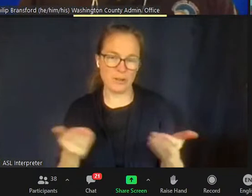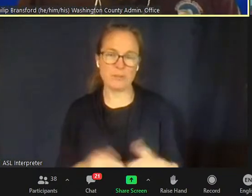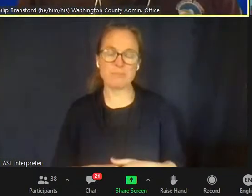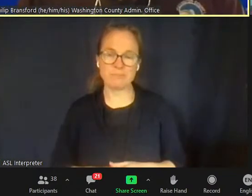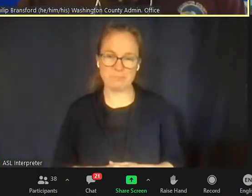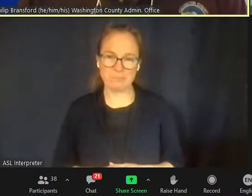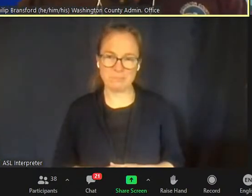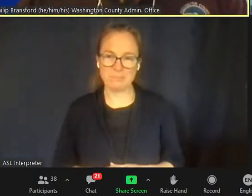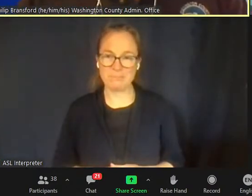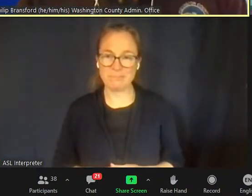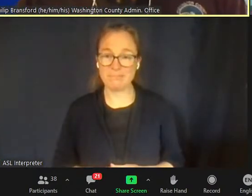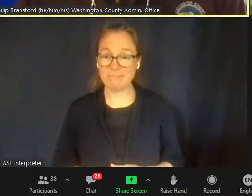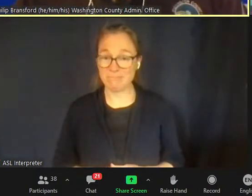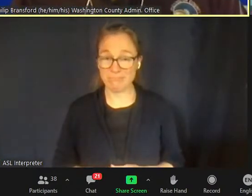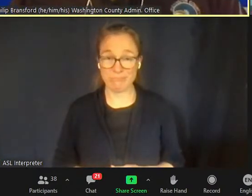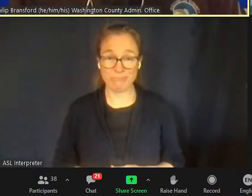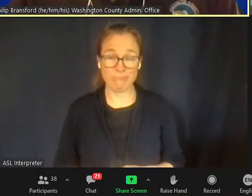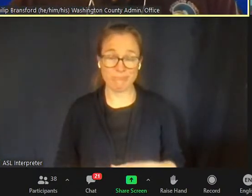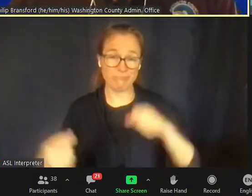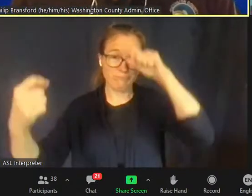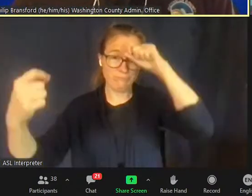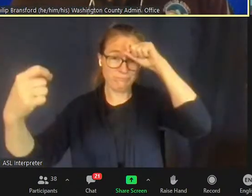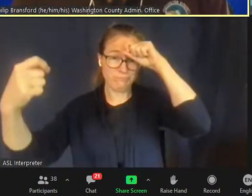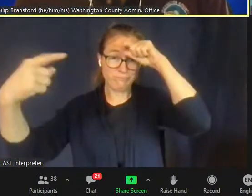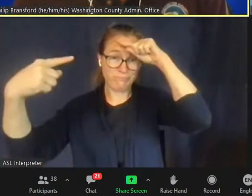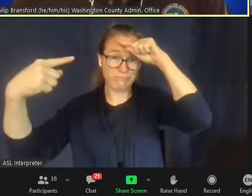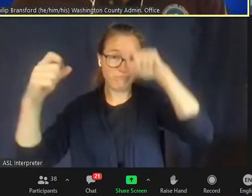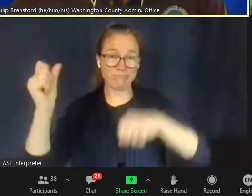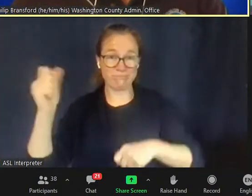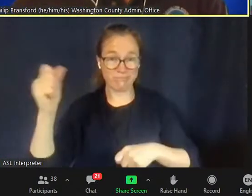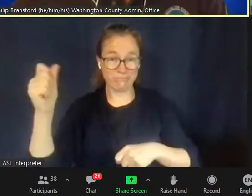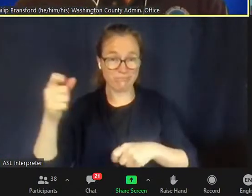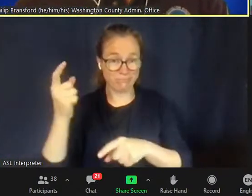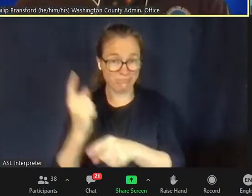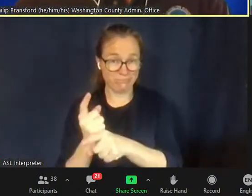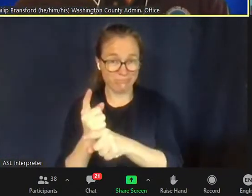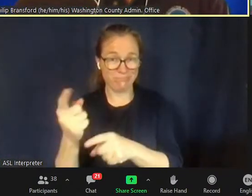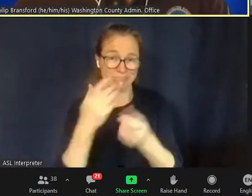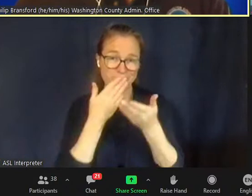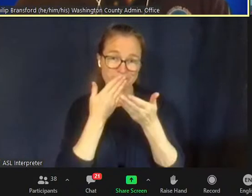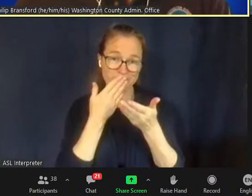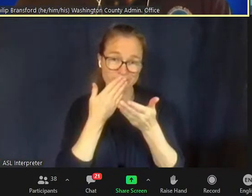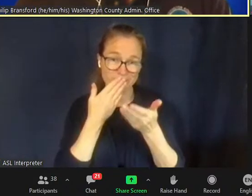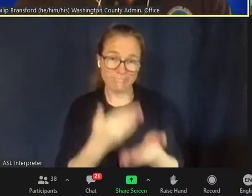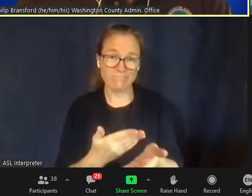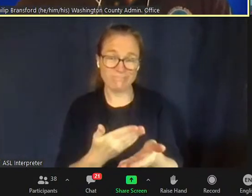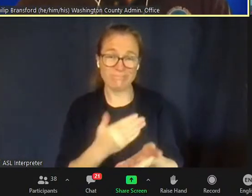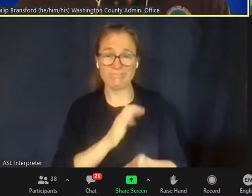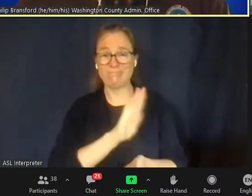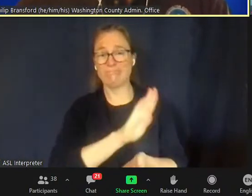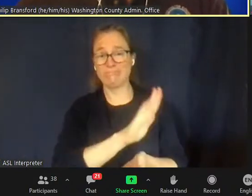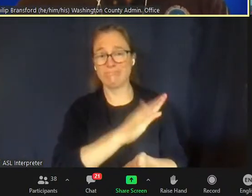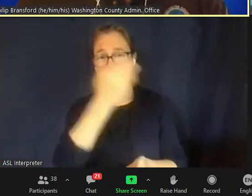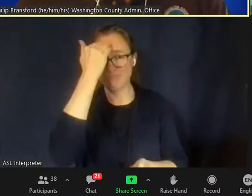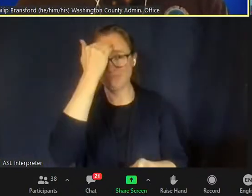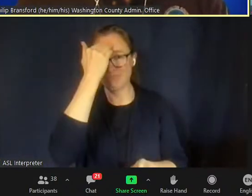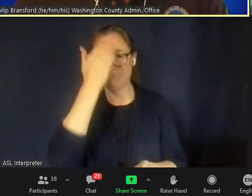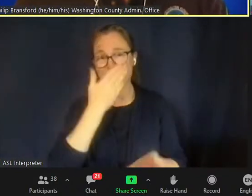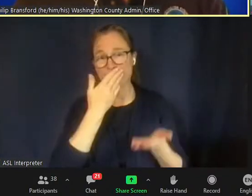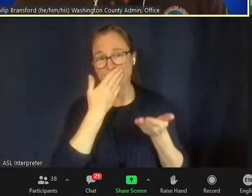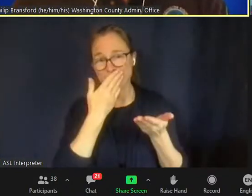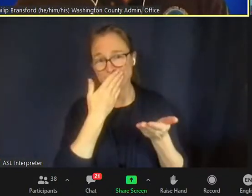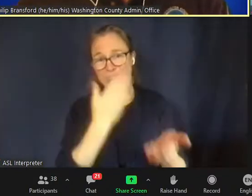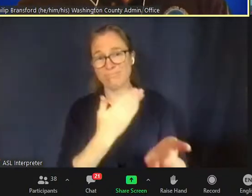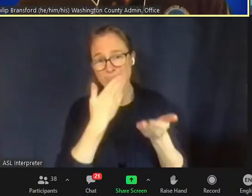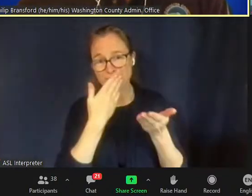I could not say that more eloquently. Thank you, Chair. We are so thankful for Marnie's leadership all throughout